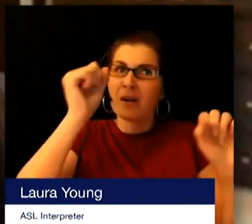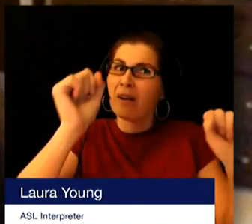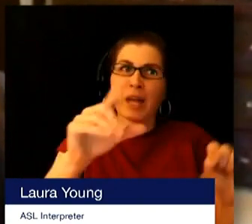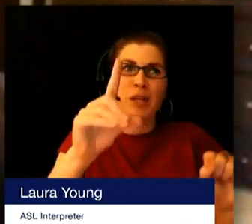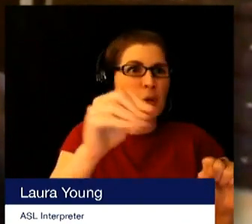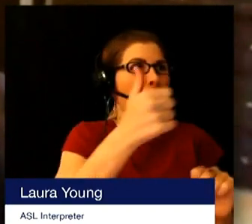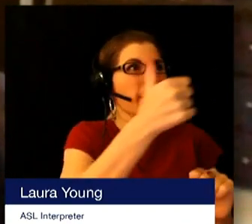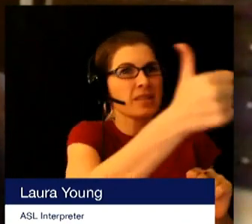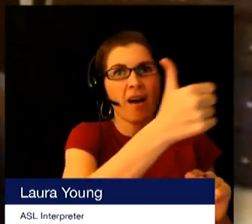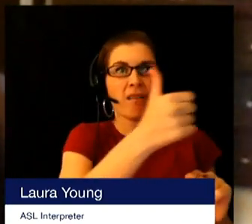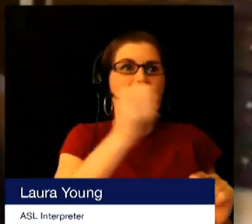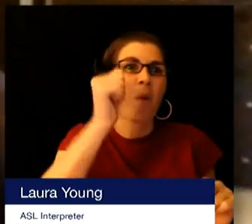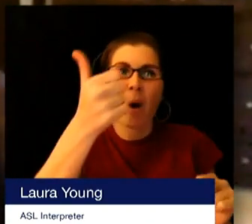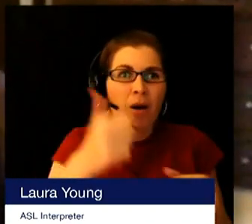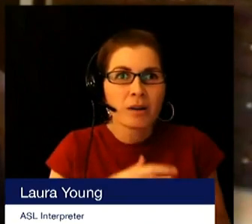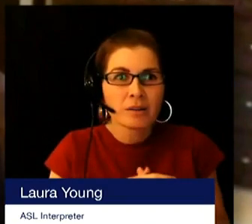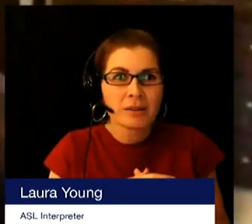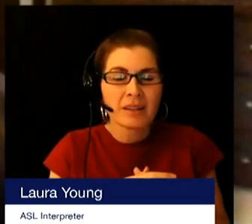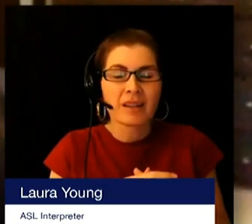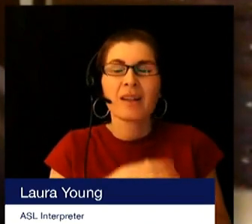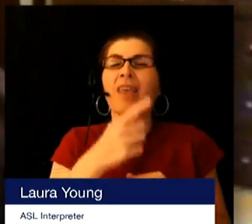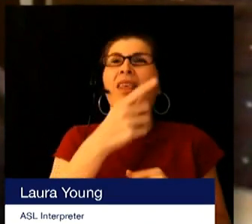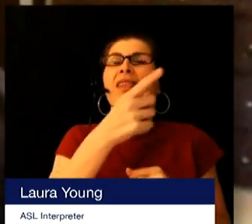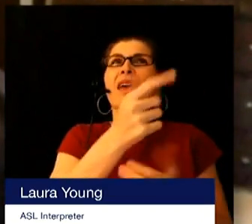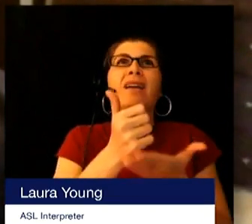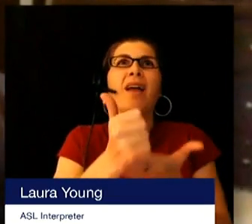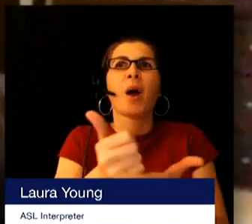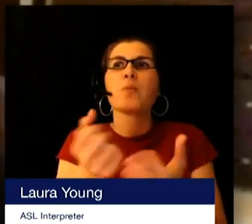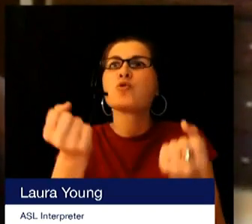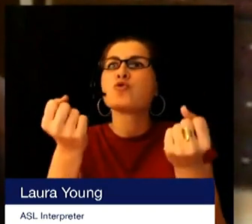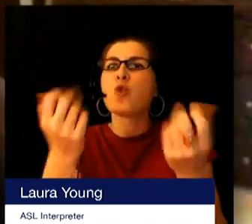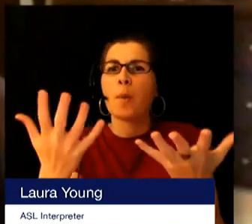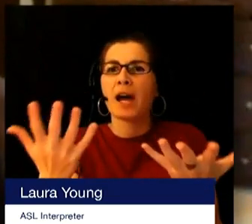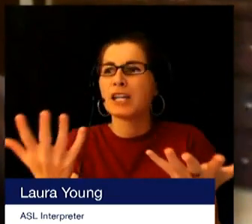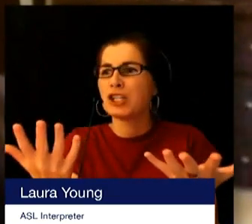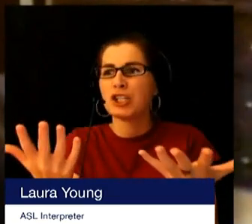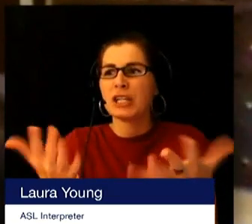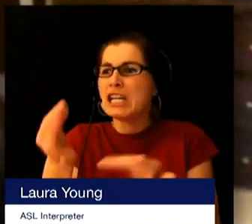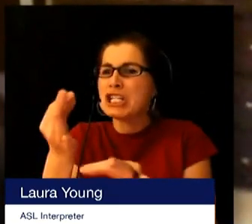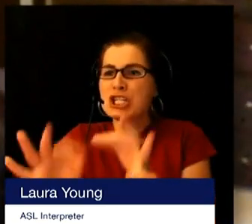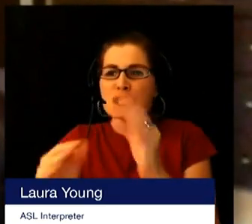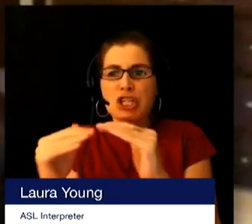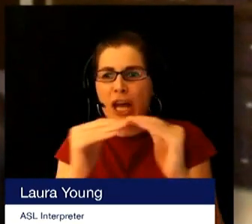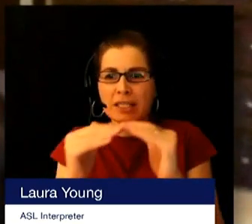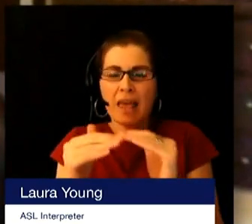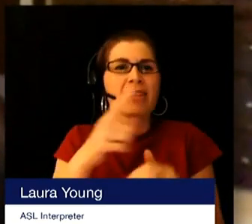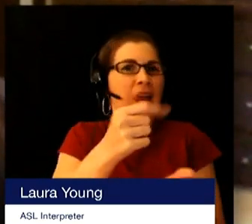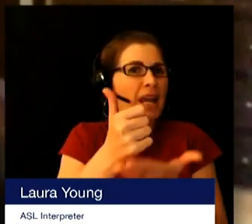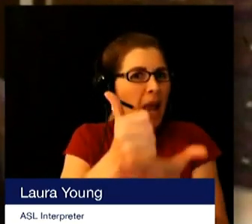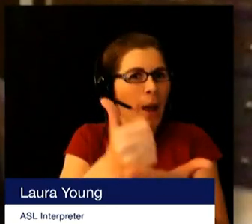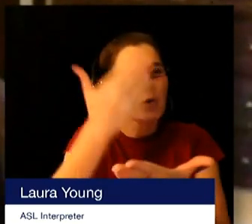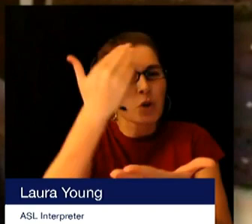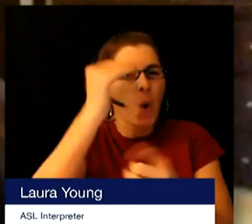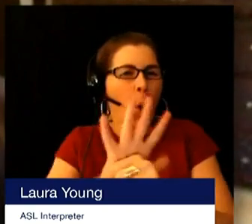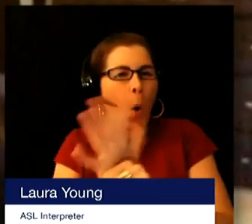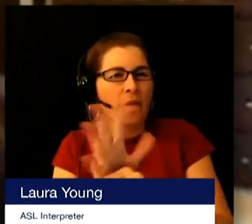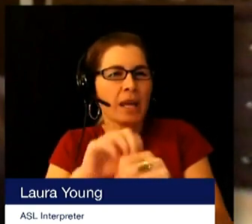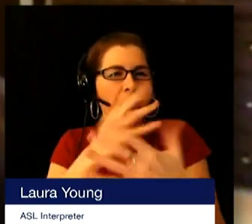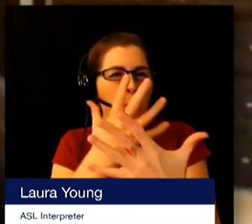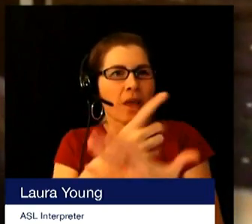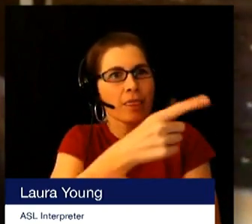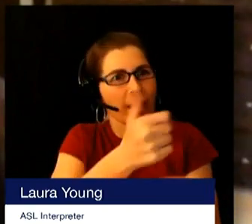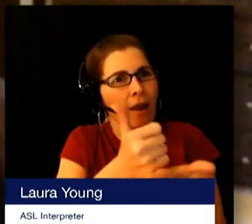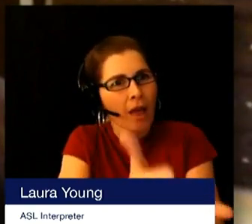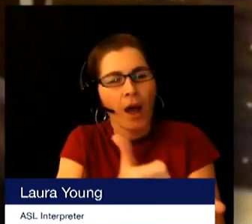pen. They could remedy so much injustice. They could deal with the outbreak of COVID in their prisons and do it as a public health measure, as a